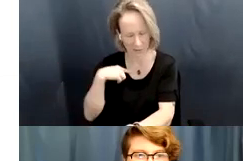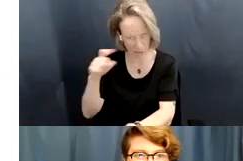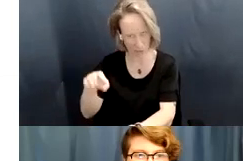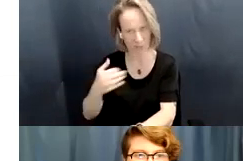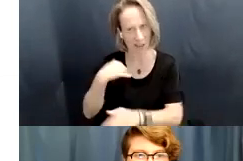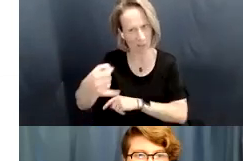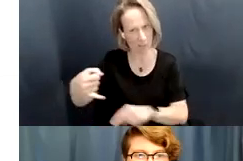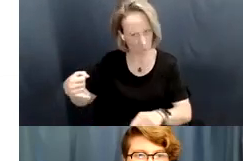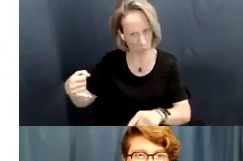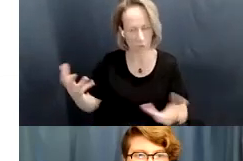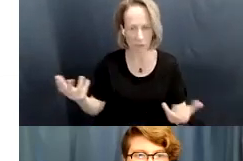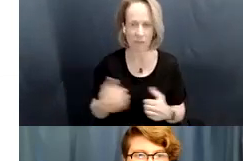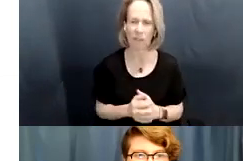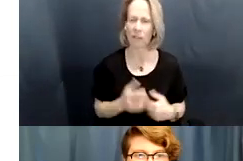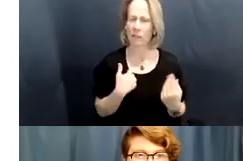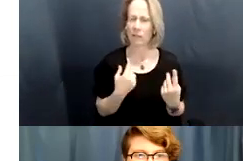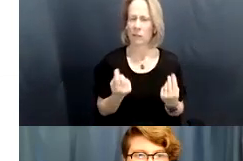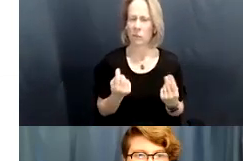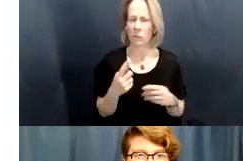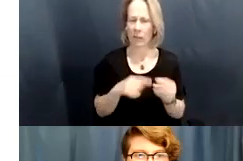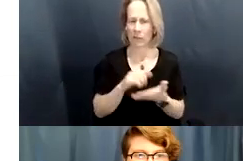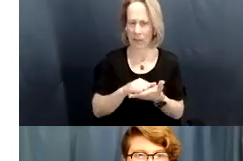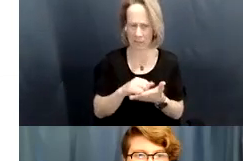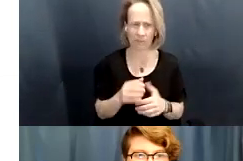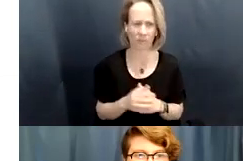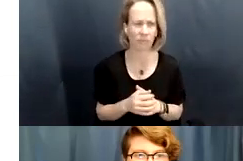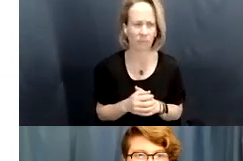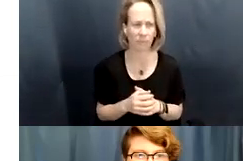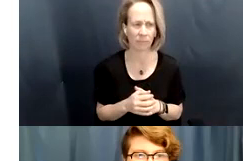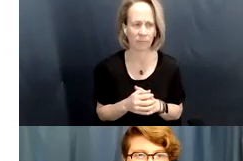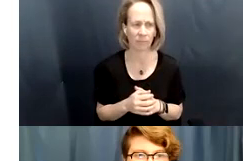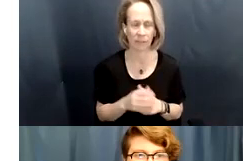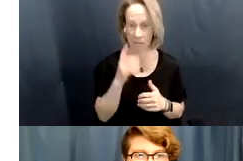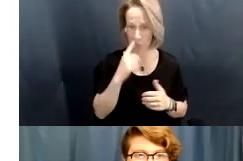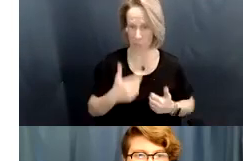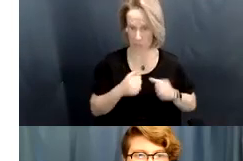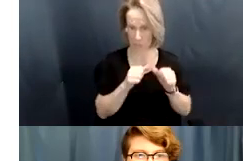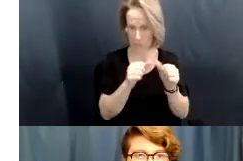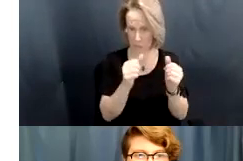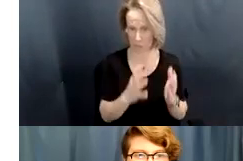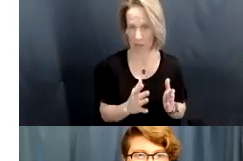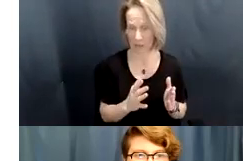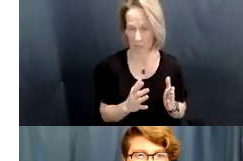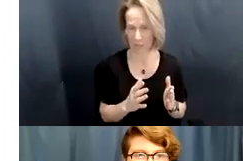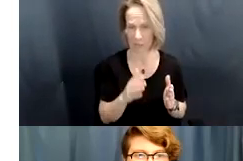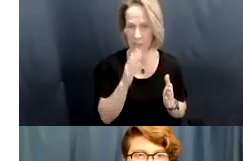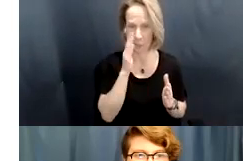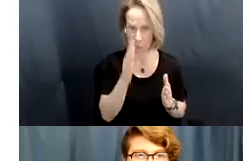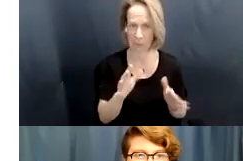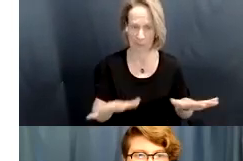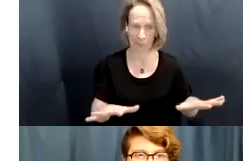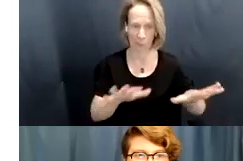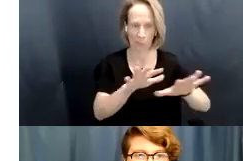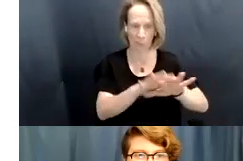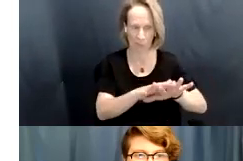So what can we do about it? For the survivor, well, this is going to overlap. For the survivors, we want to make sure that we're taking screen